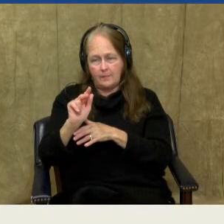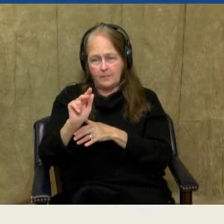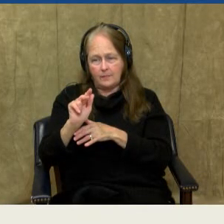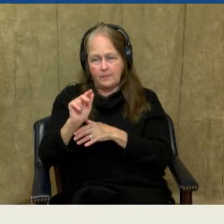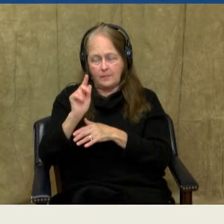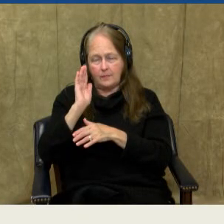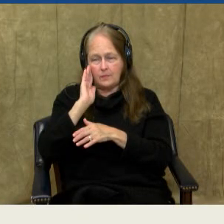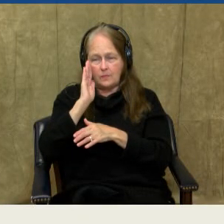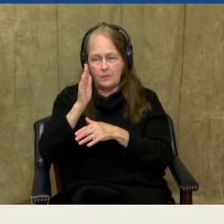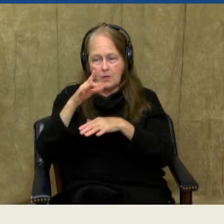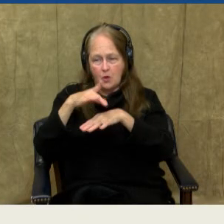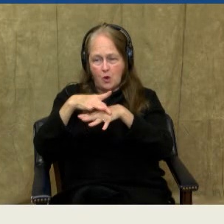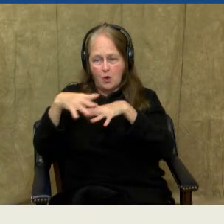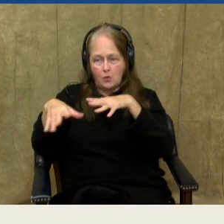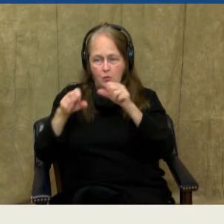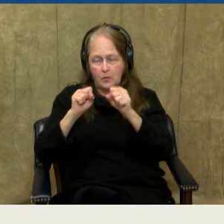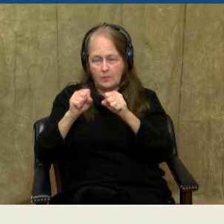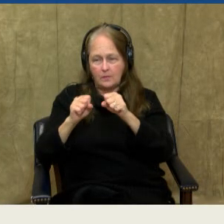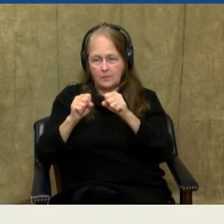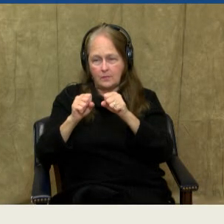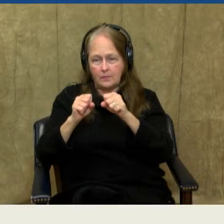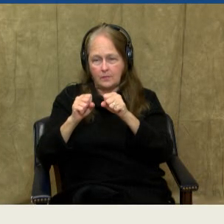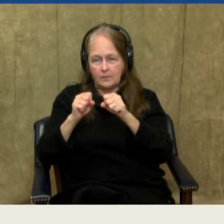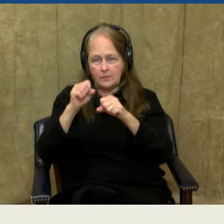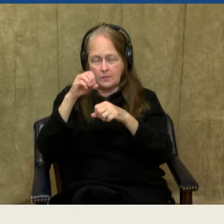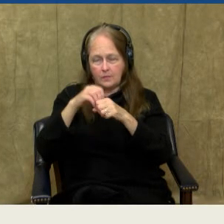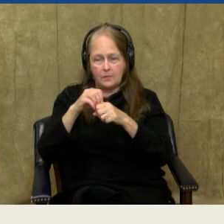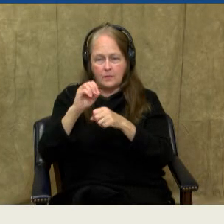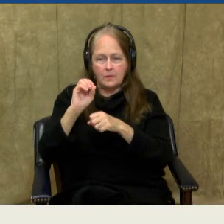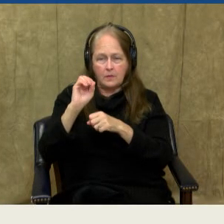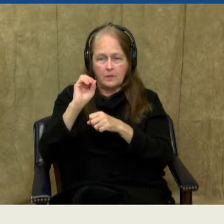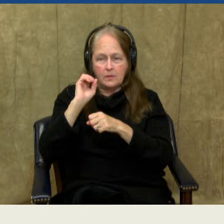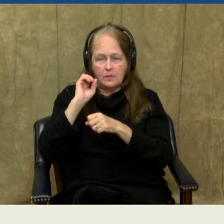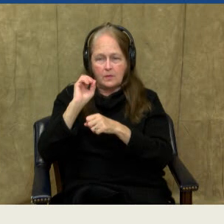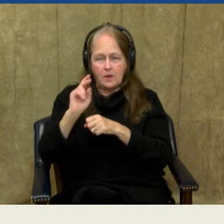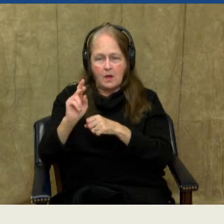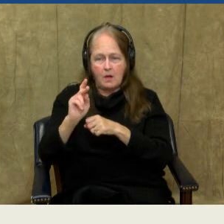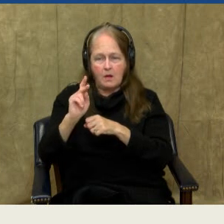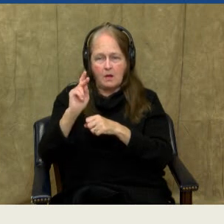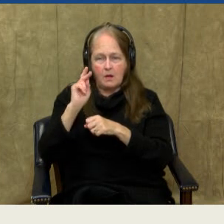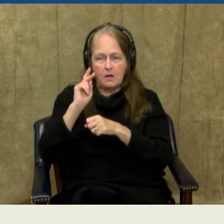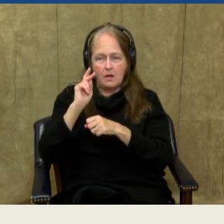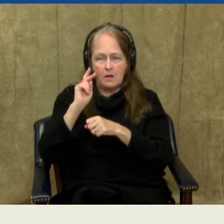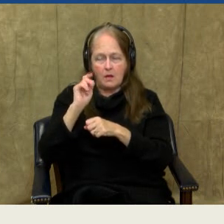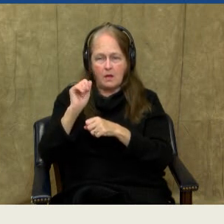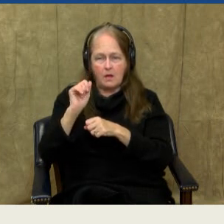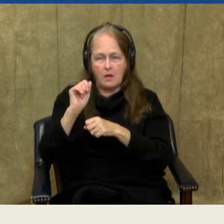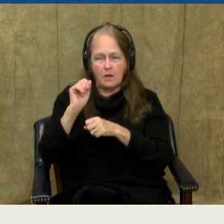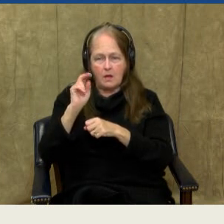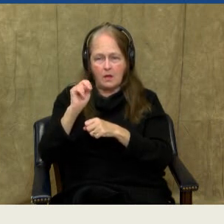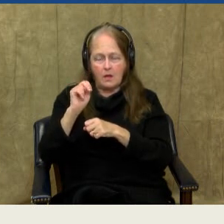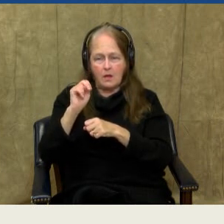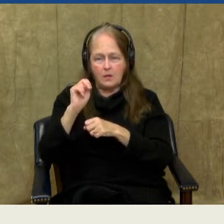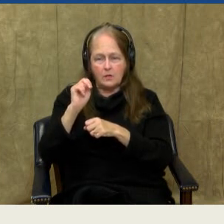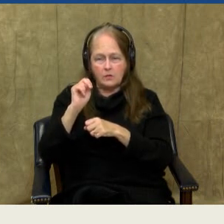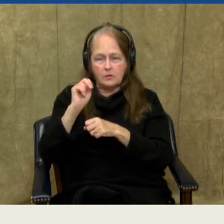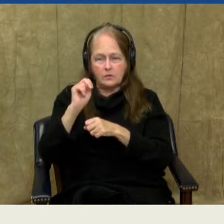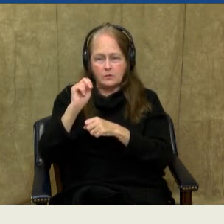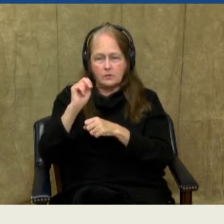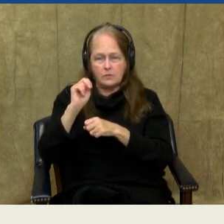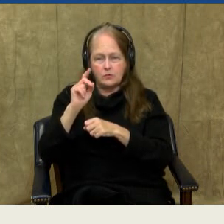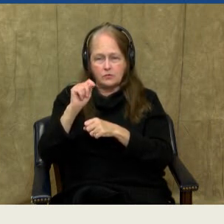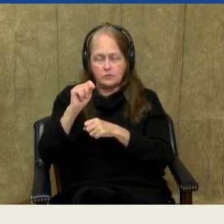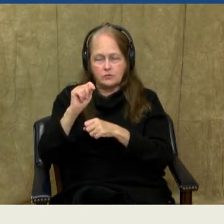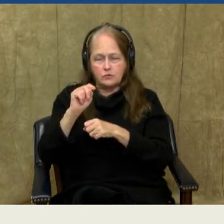There was a earthquake in Kanto with the 7.9, but look at the death toll,